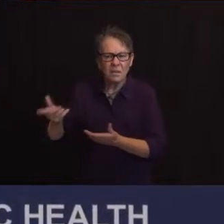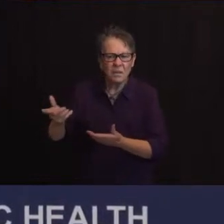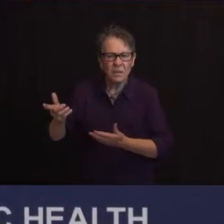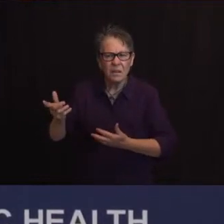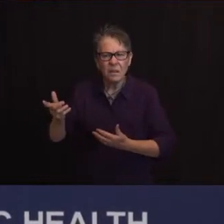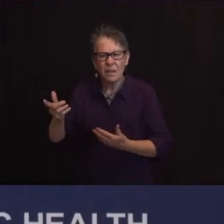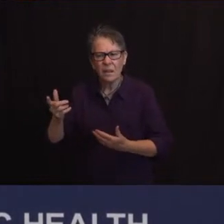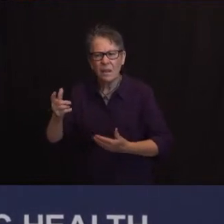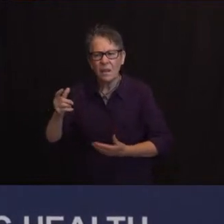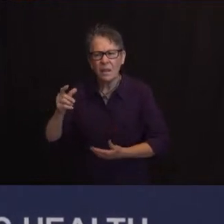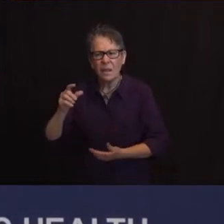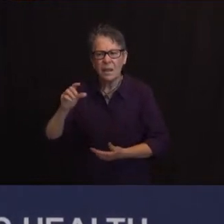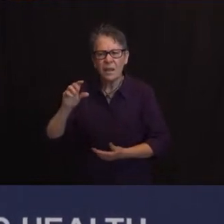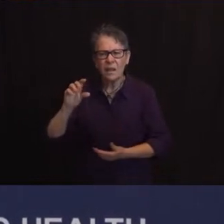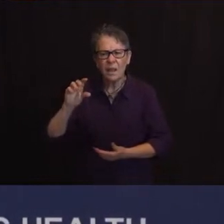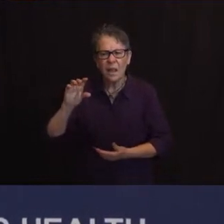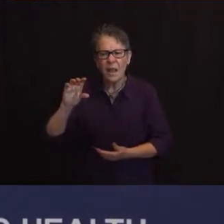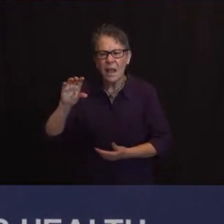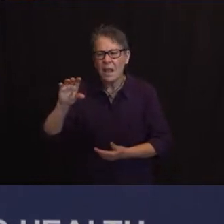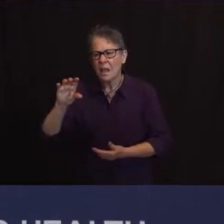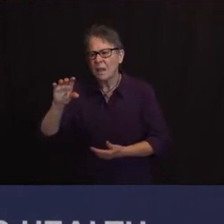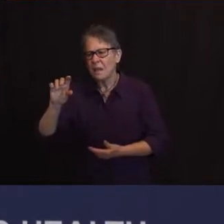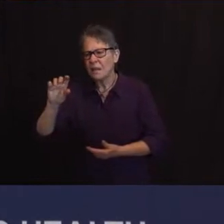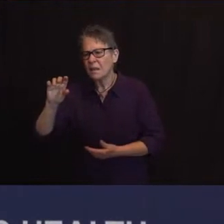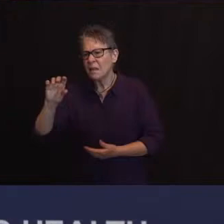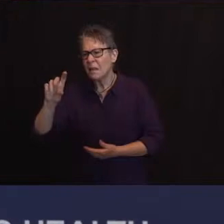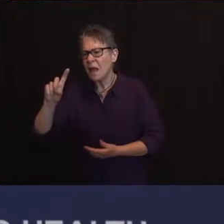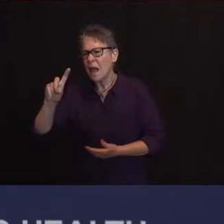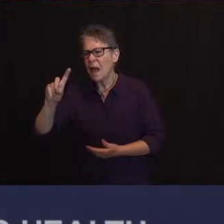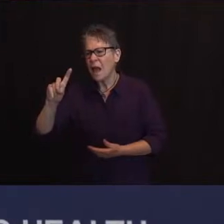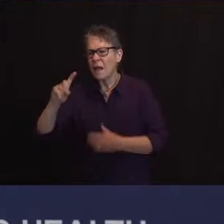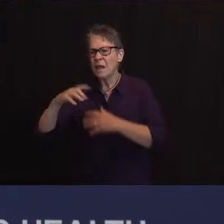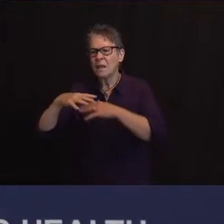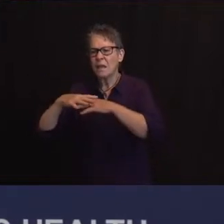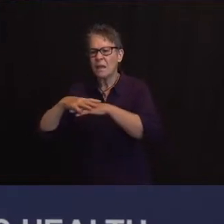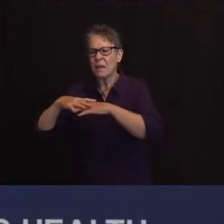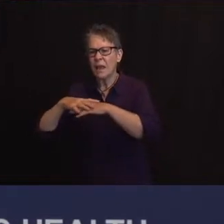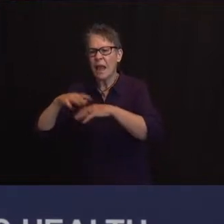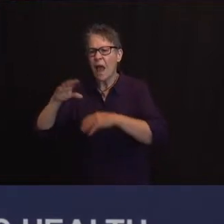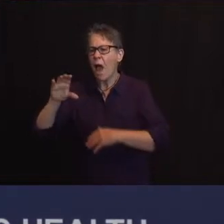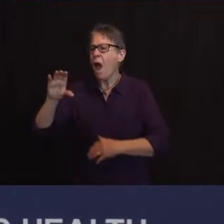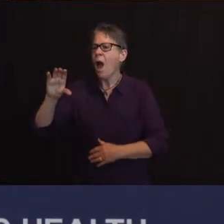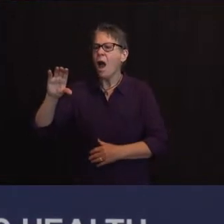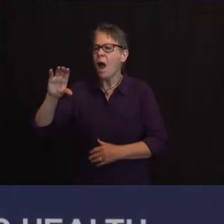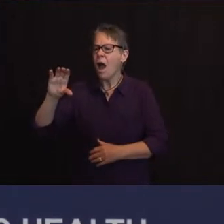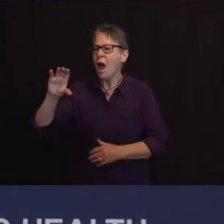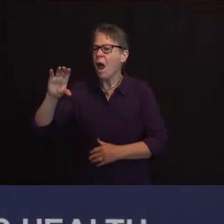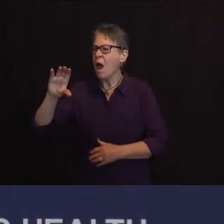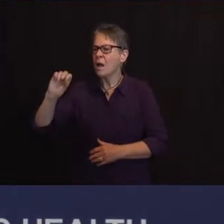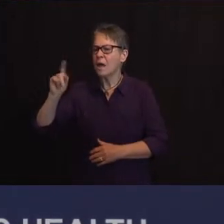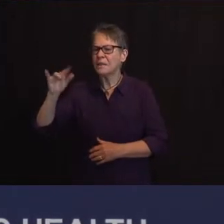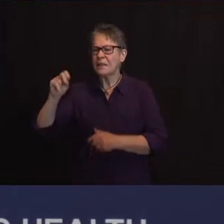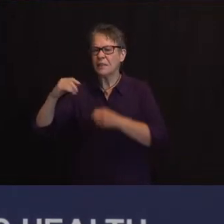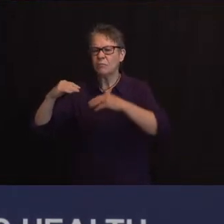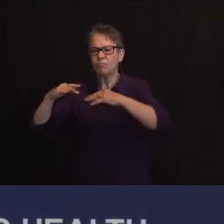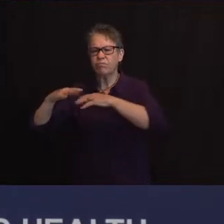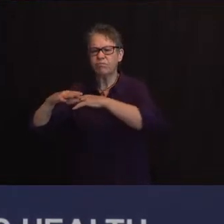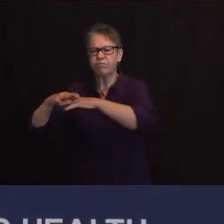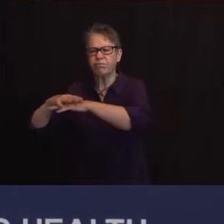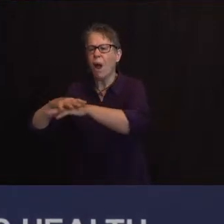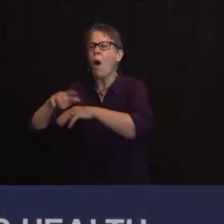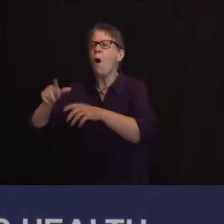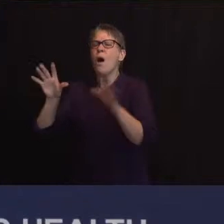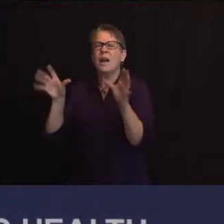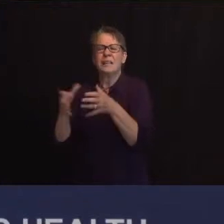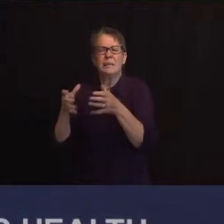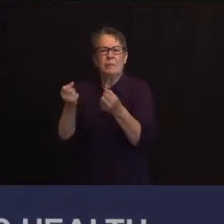of our Congress representatives, say it's extremely unfair to New Jersey residents and it could wind up costing commuters thousands of